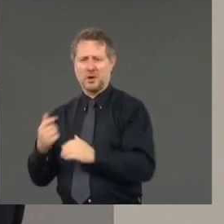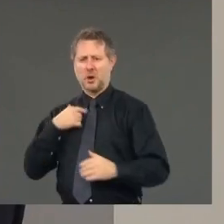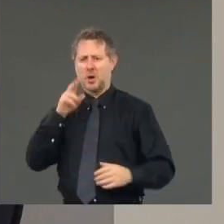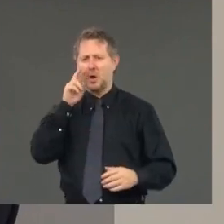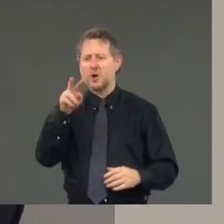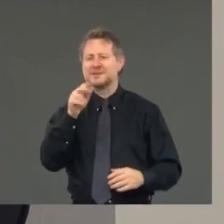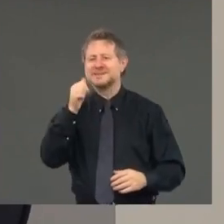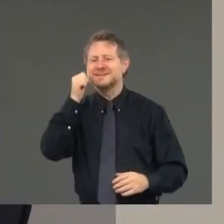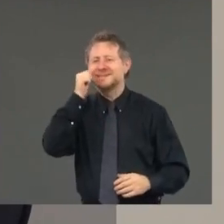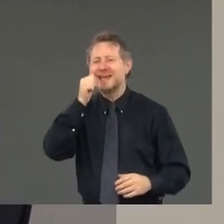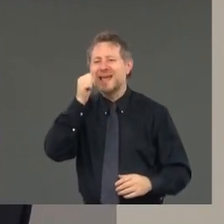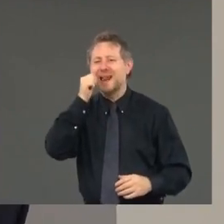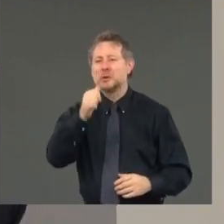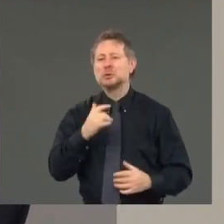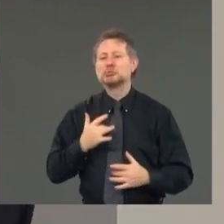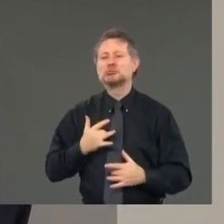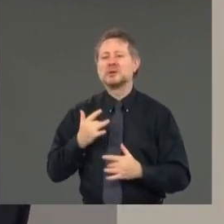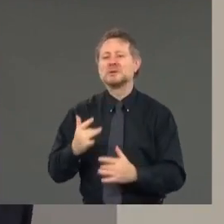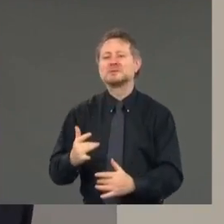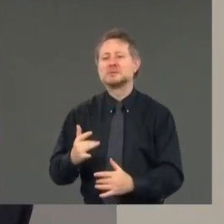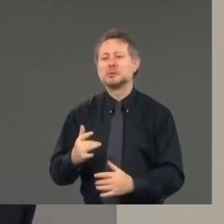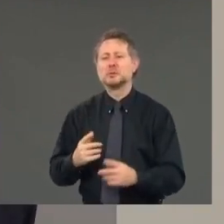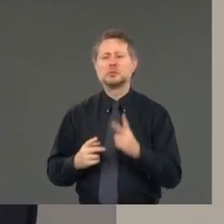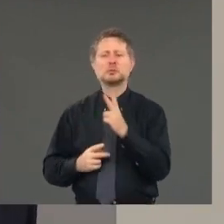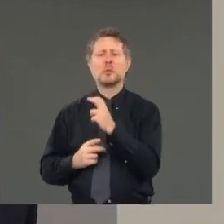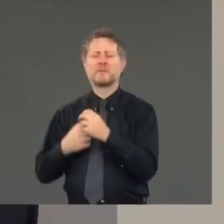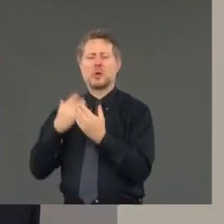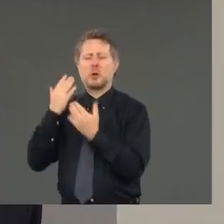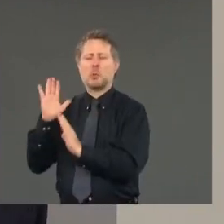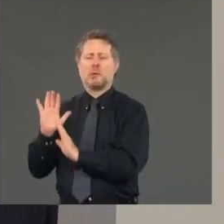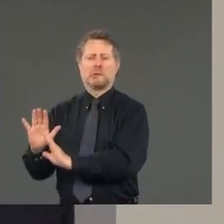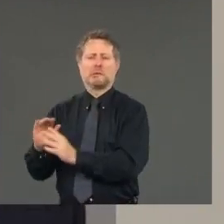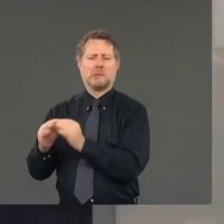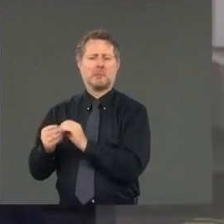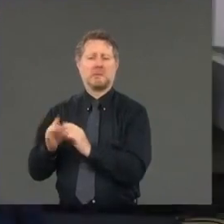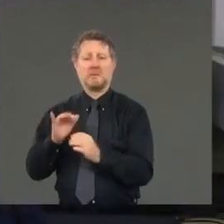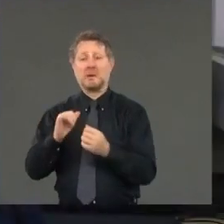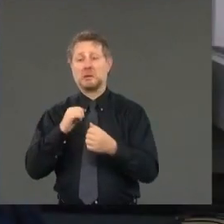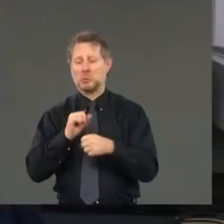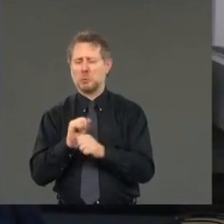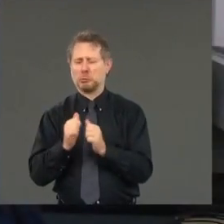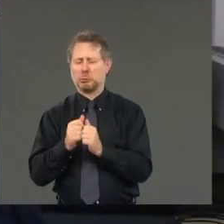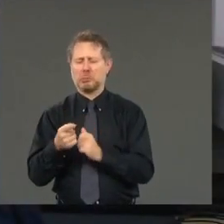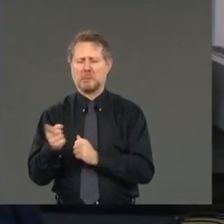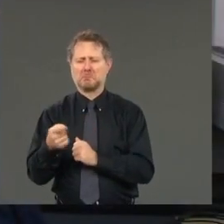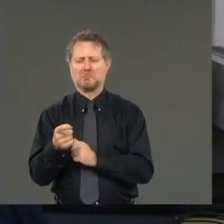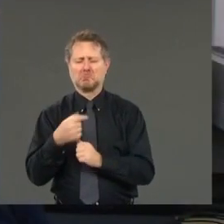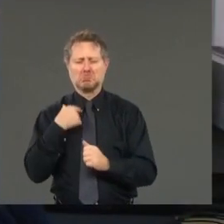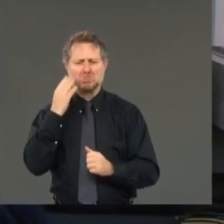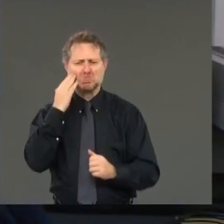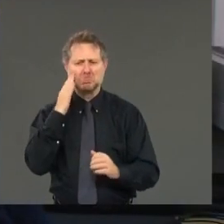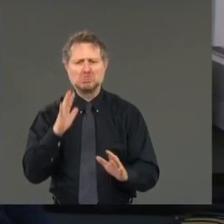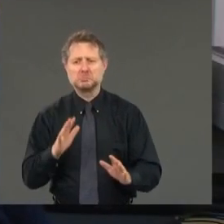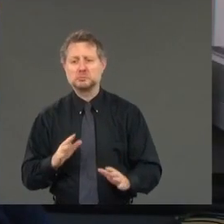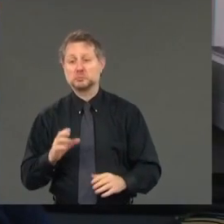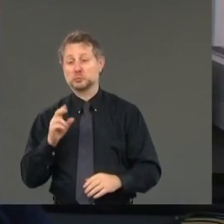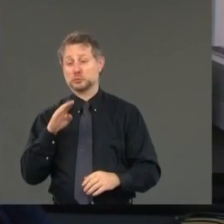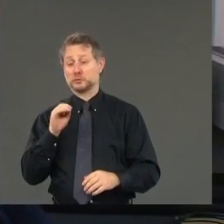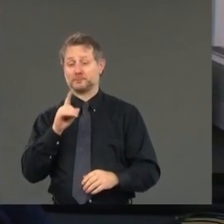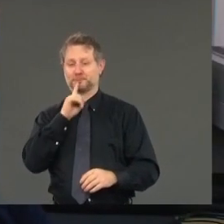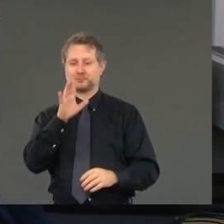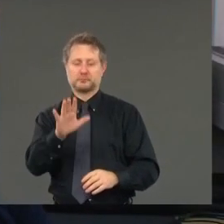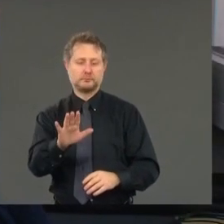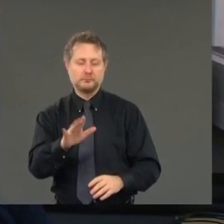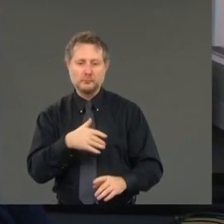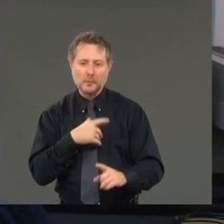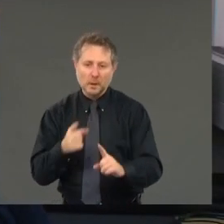as well. I don't know about the 200, but both of those things are sort of working in tandem. Yeah, but it's simpler than that, right? You can go